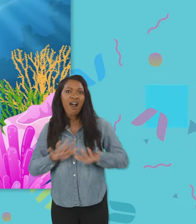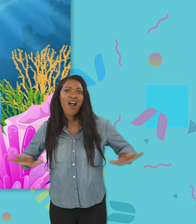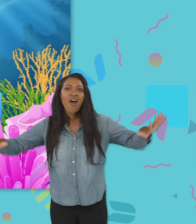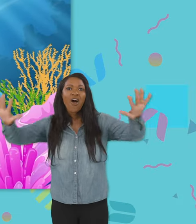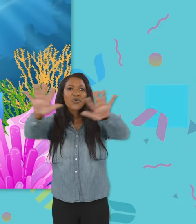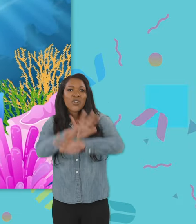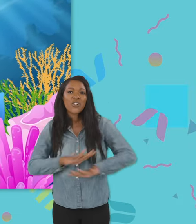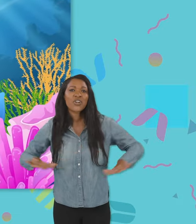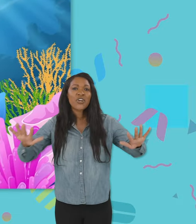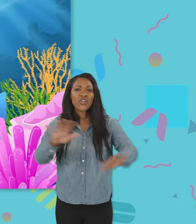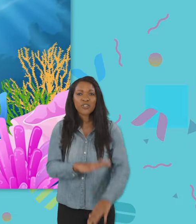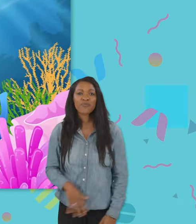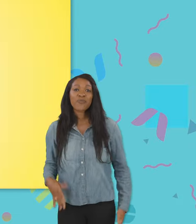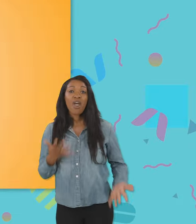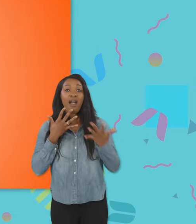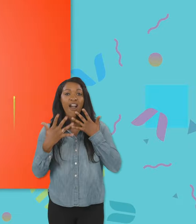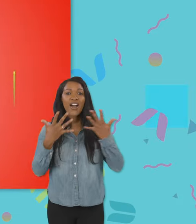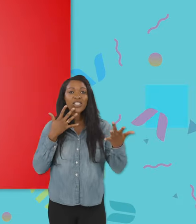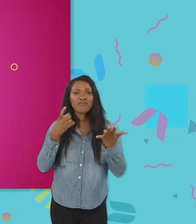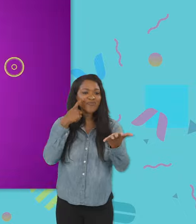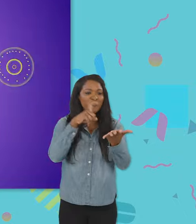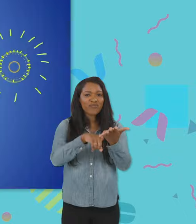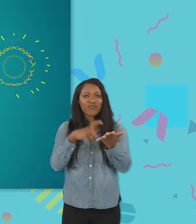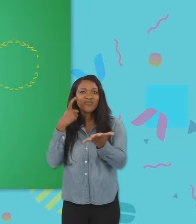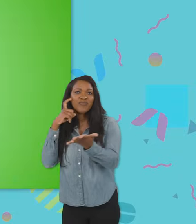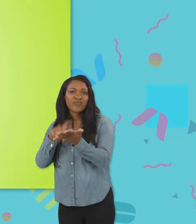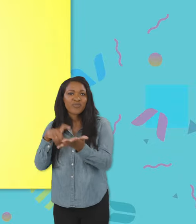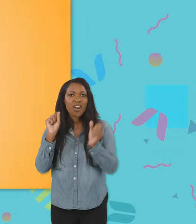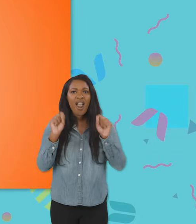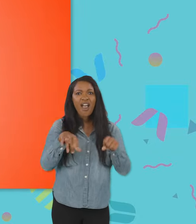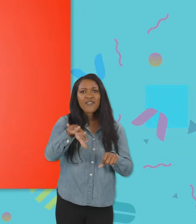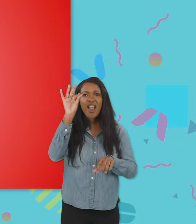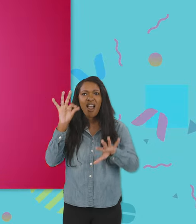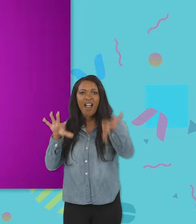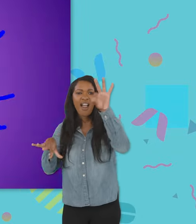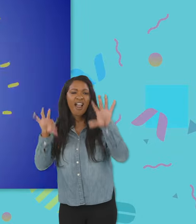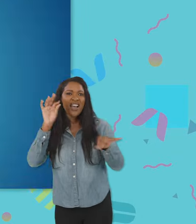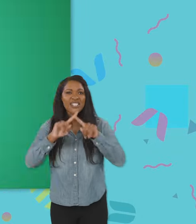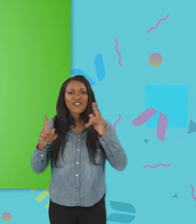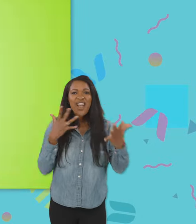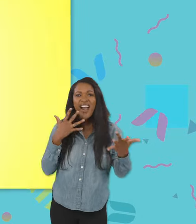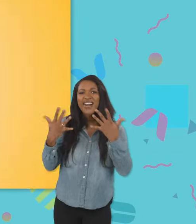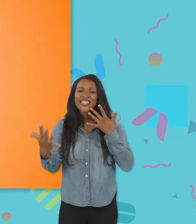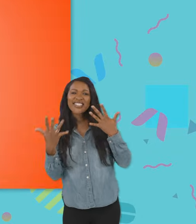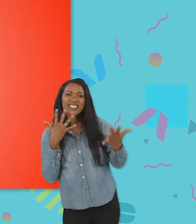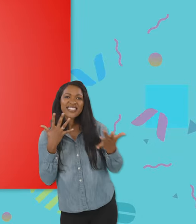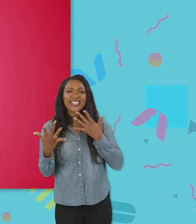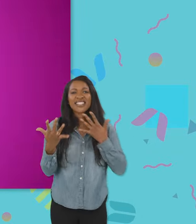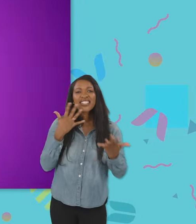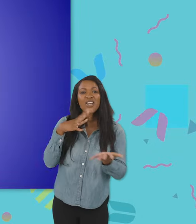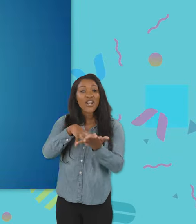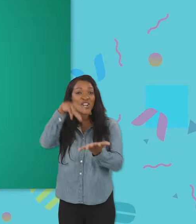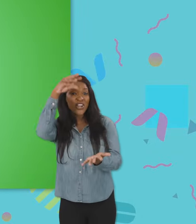there's a color to be found. Every single thing has a color to be seen. Come learn some